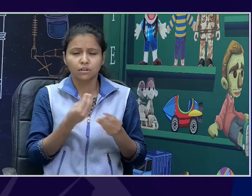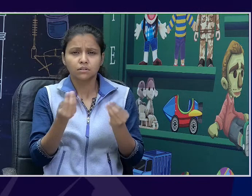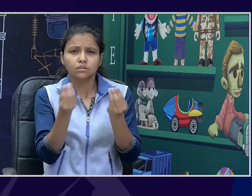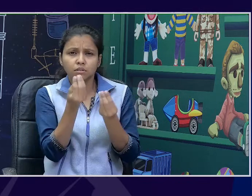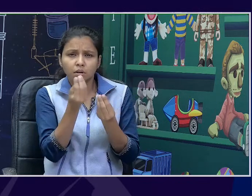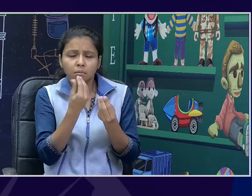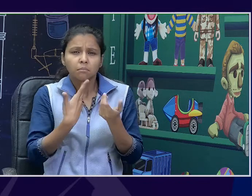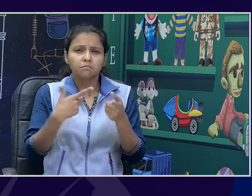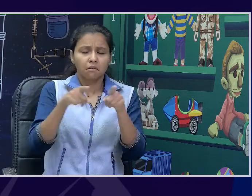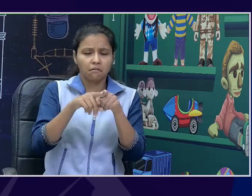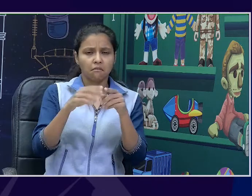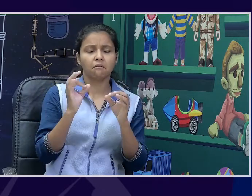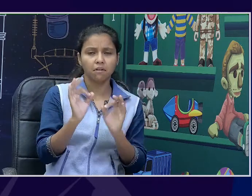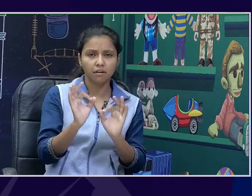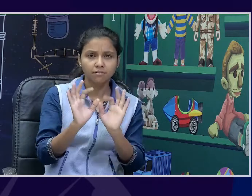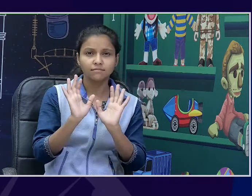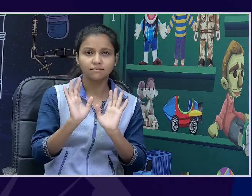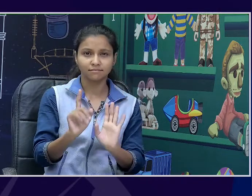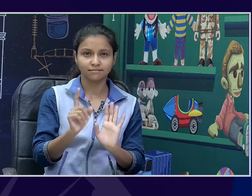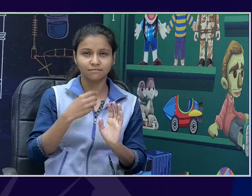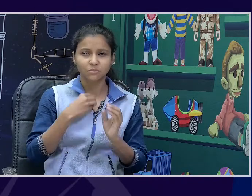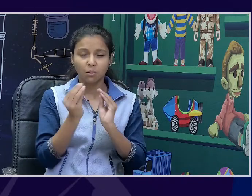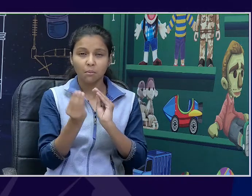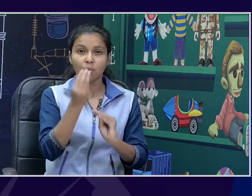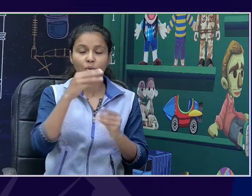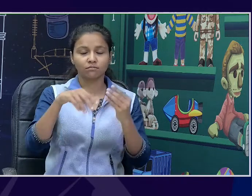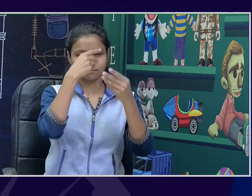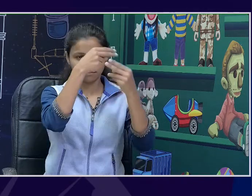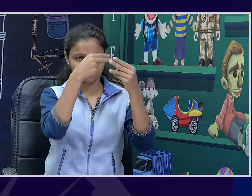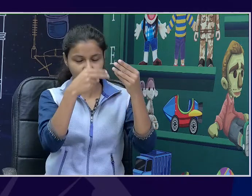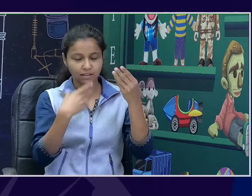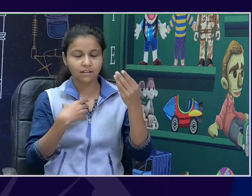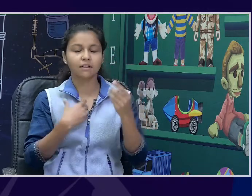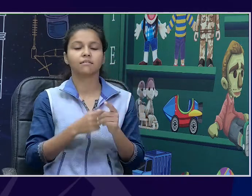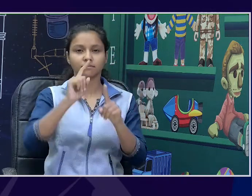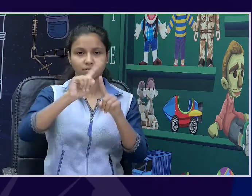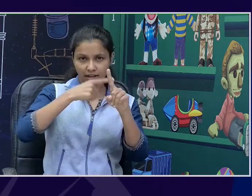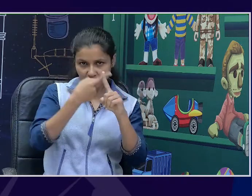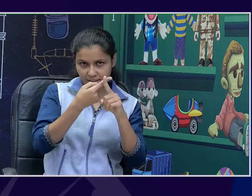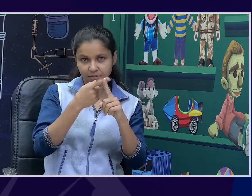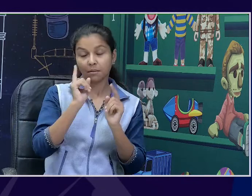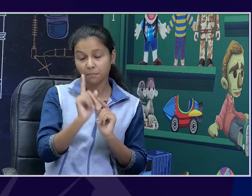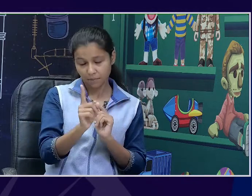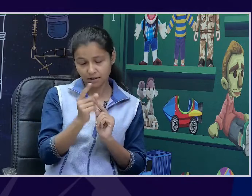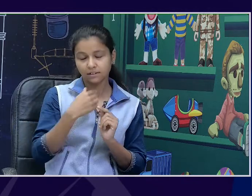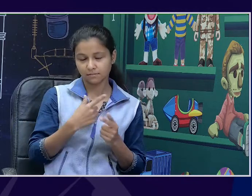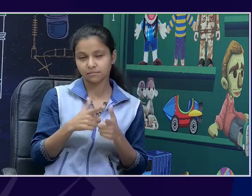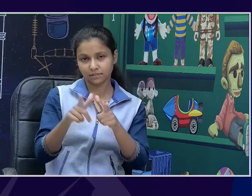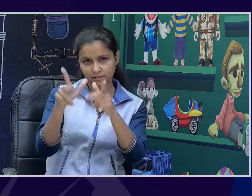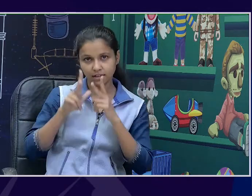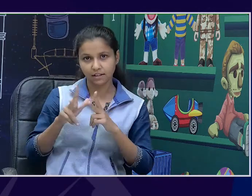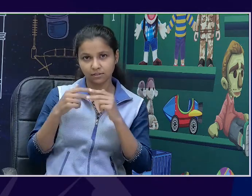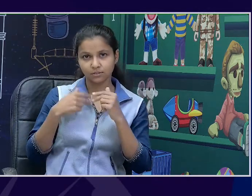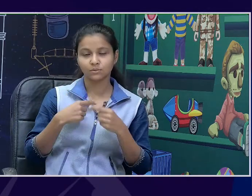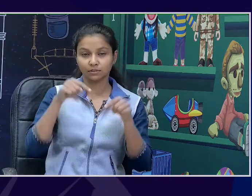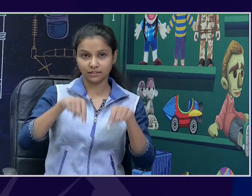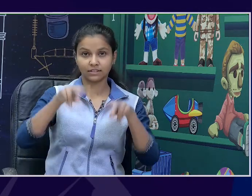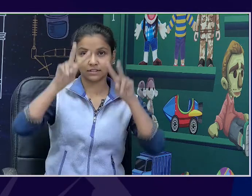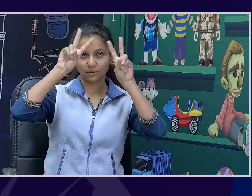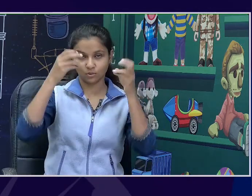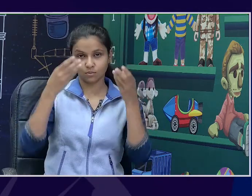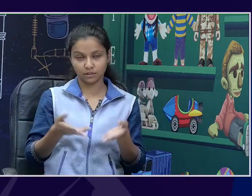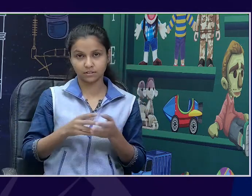someone else as well. And for more detail, we have our expert with us, but let me tell you that this topic is